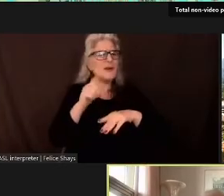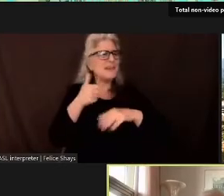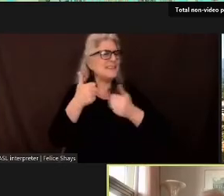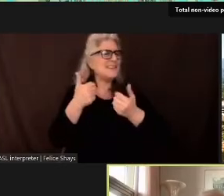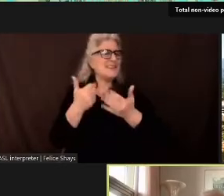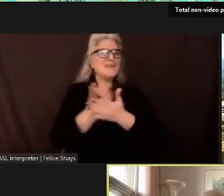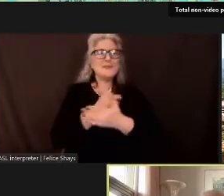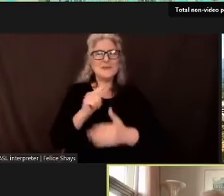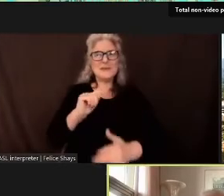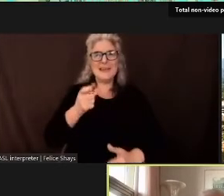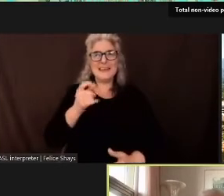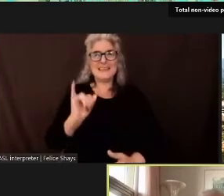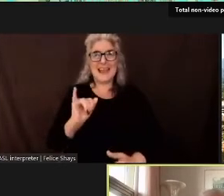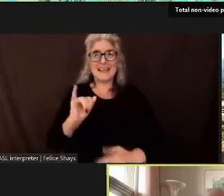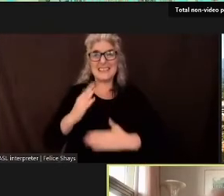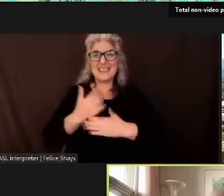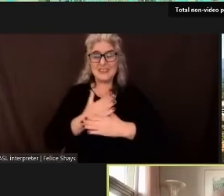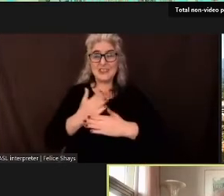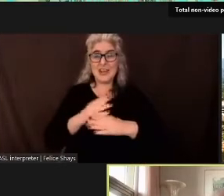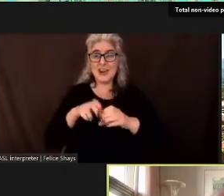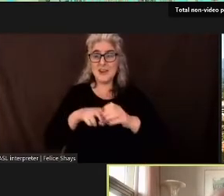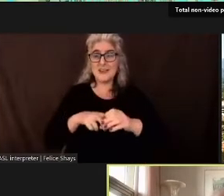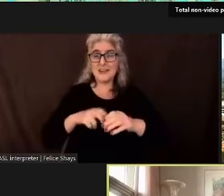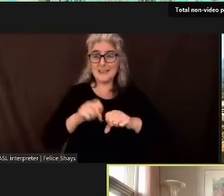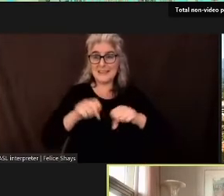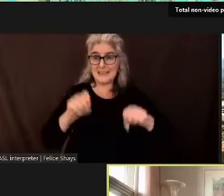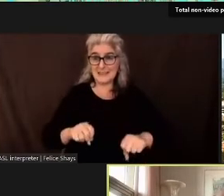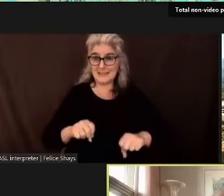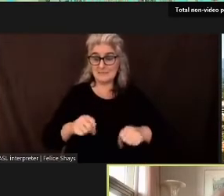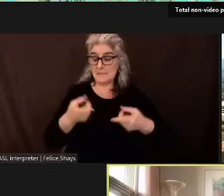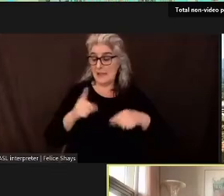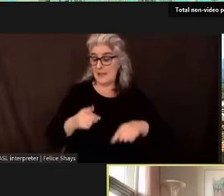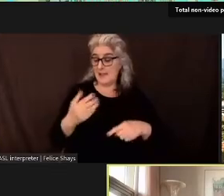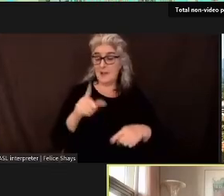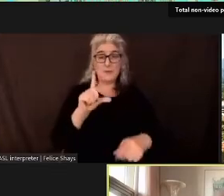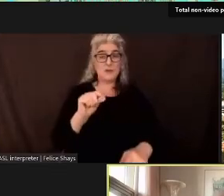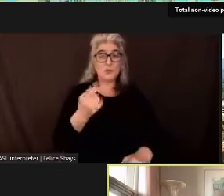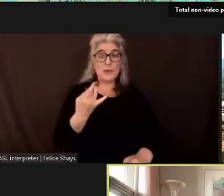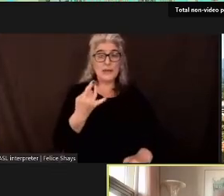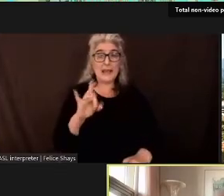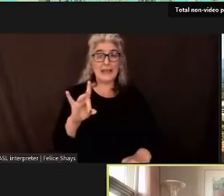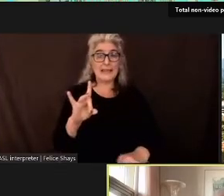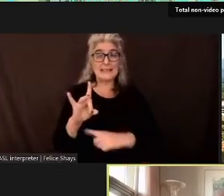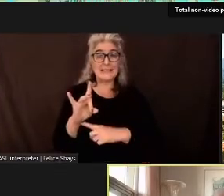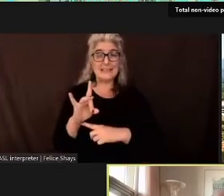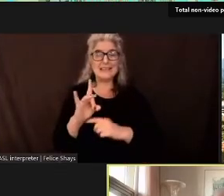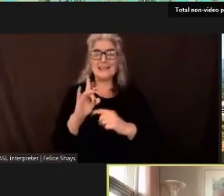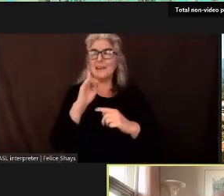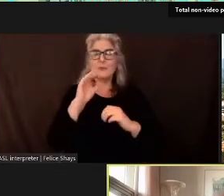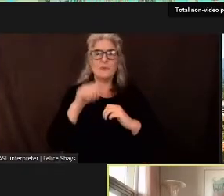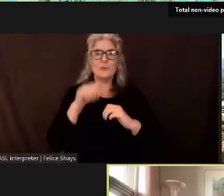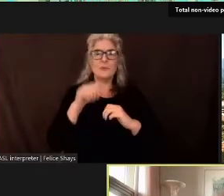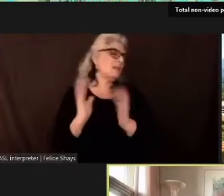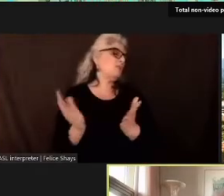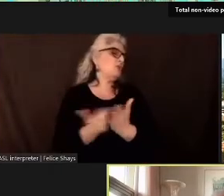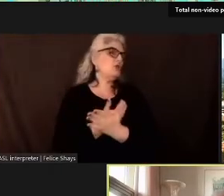system. In 2018, we brought to life the first